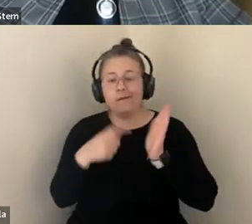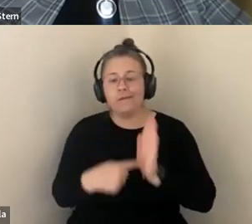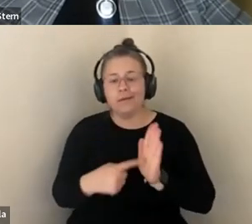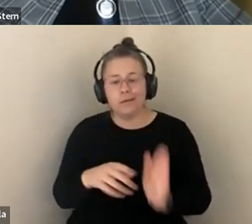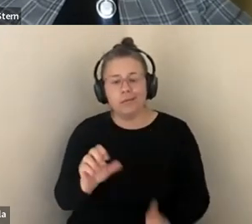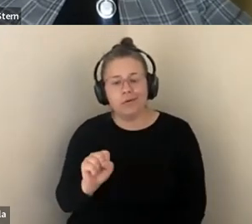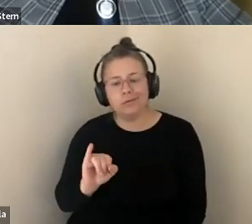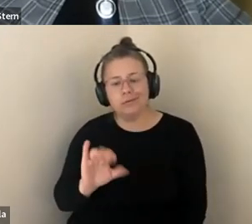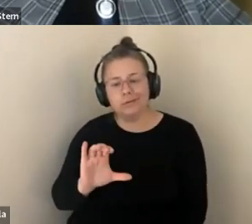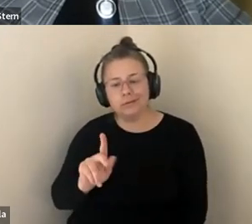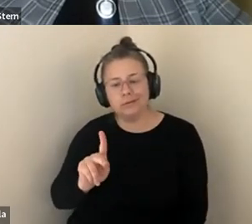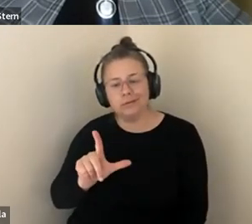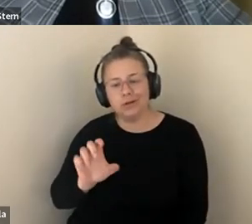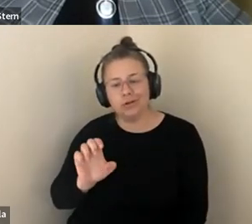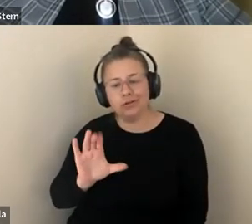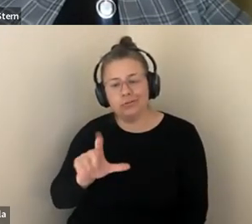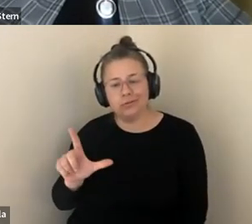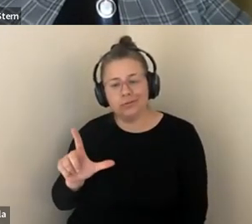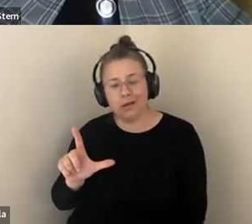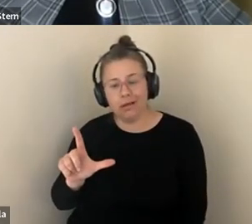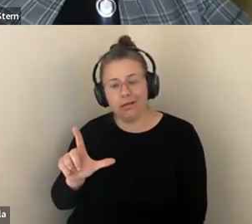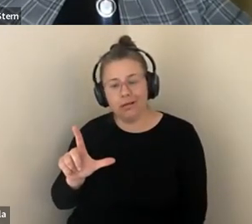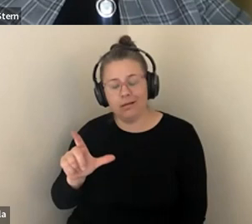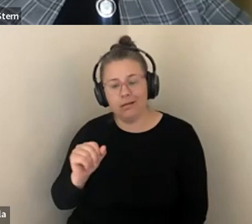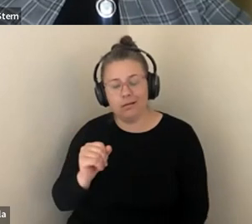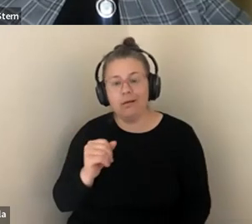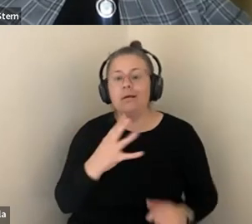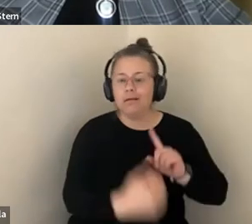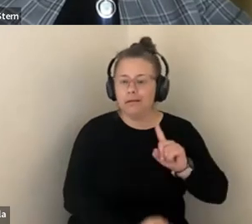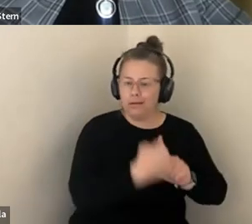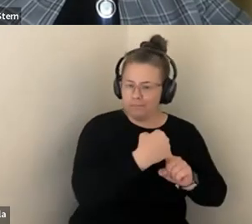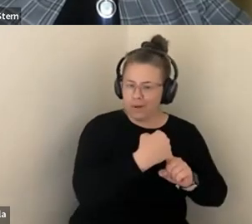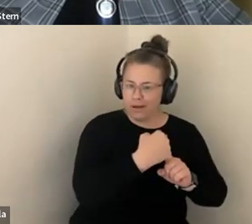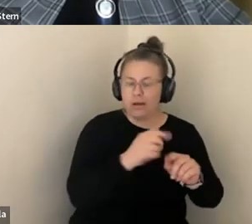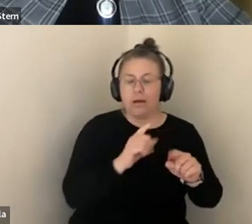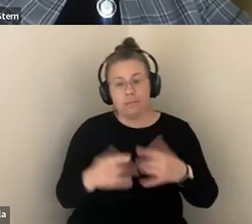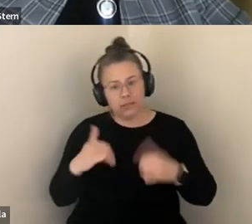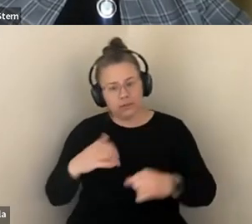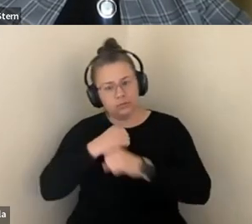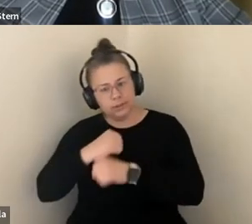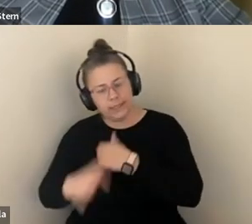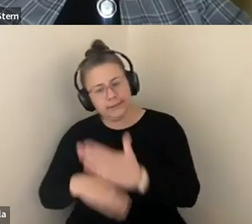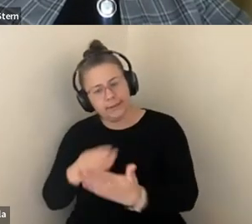cell in relation to the protection against diseases like cholera and malaria.